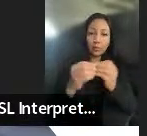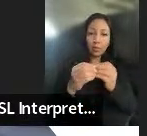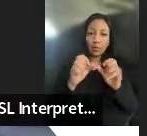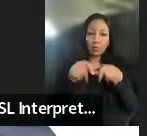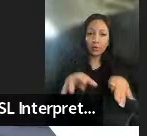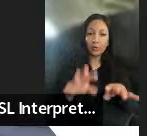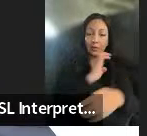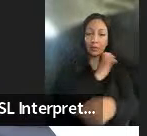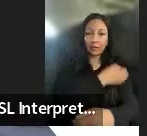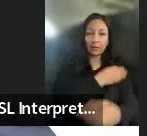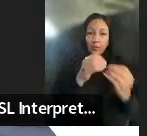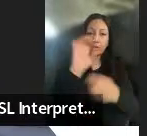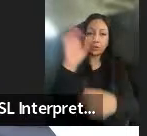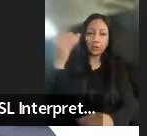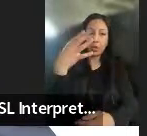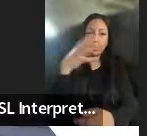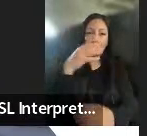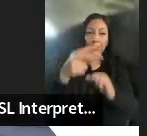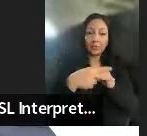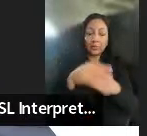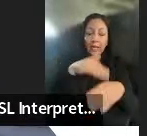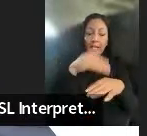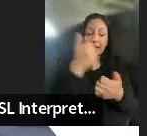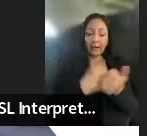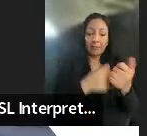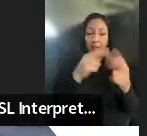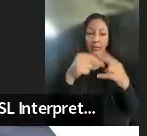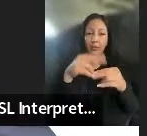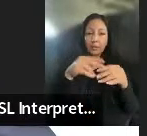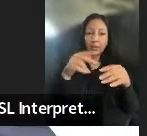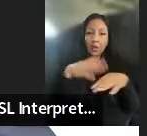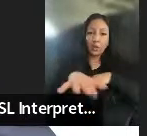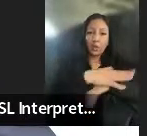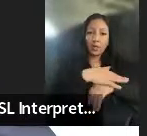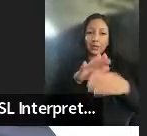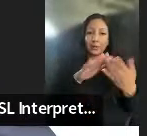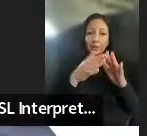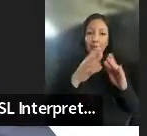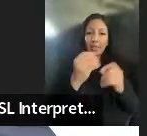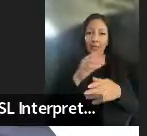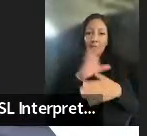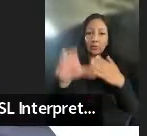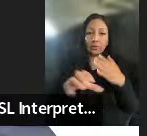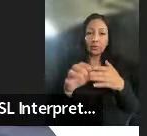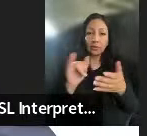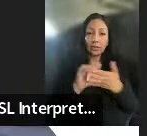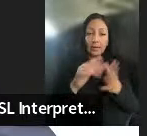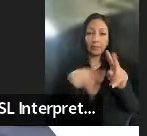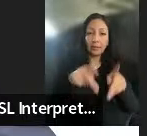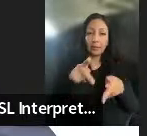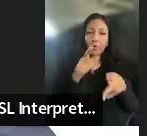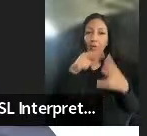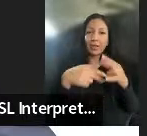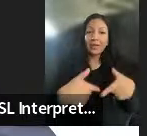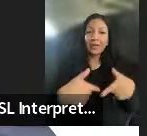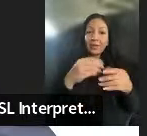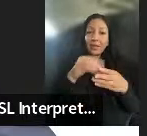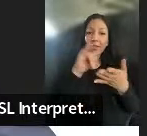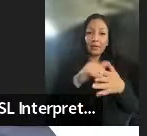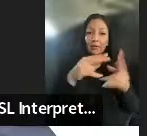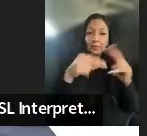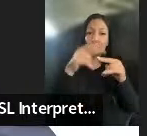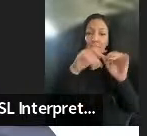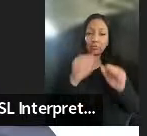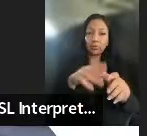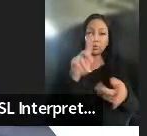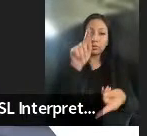more solar and storage at every building across the city. And as a consequence, people living in those buildings will see their energy costs go down